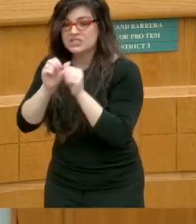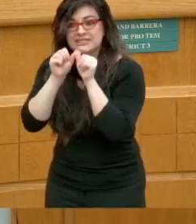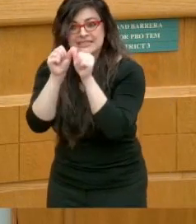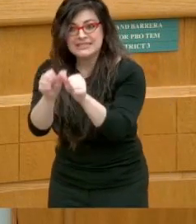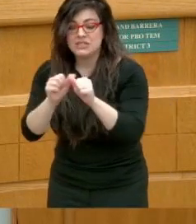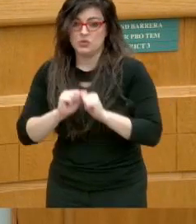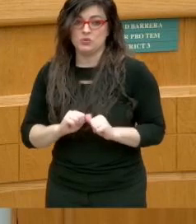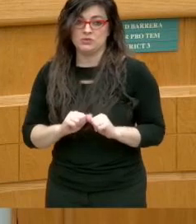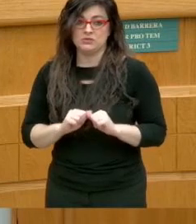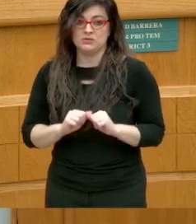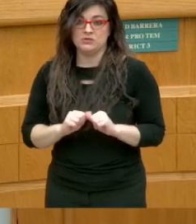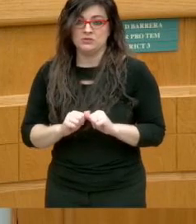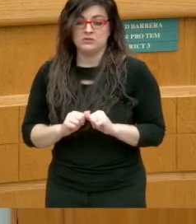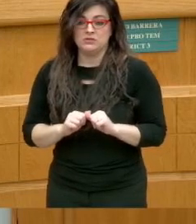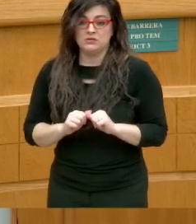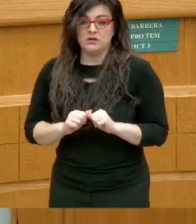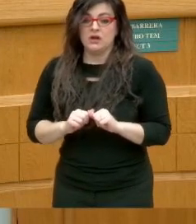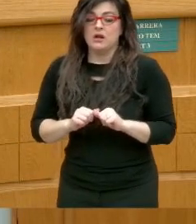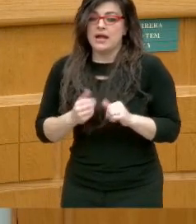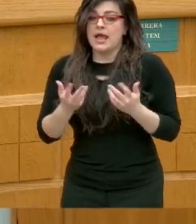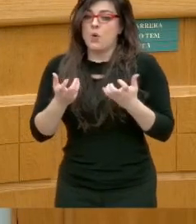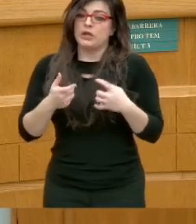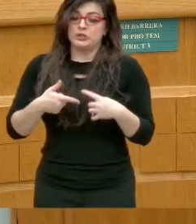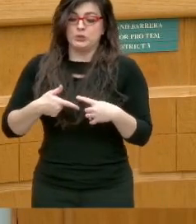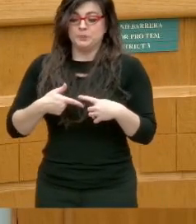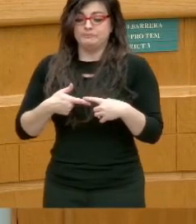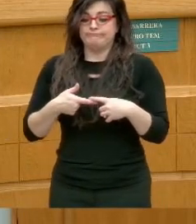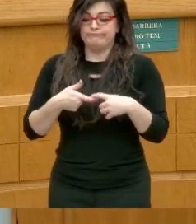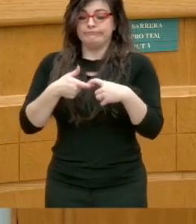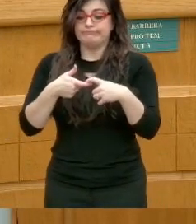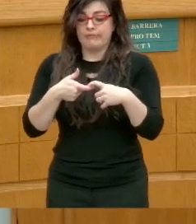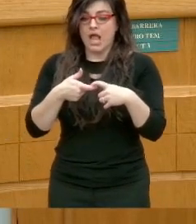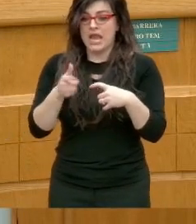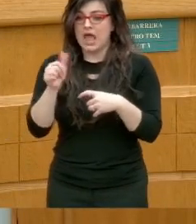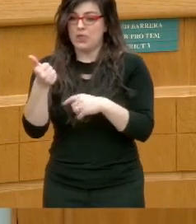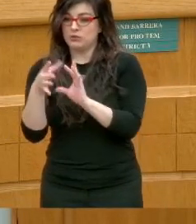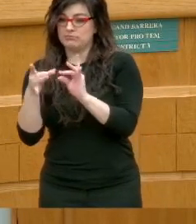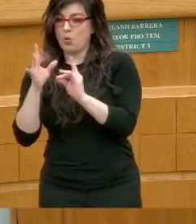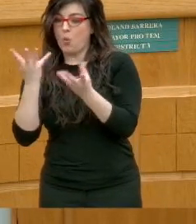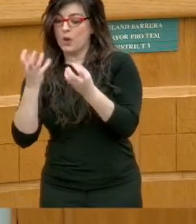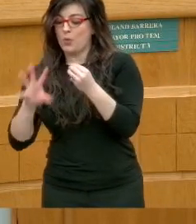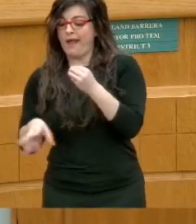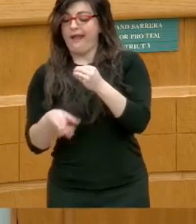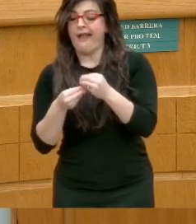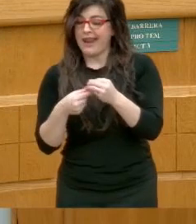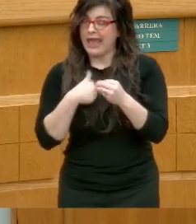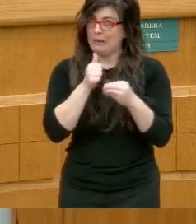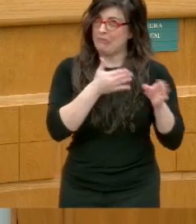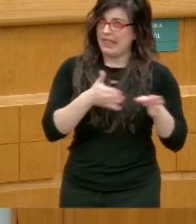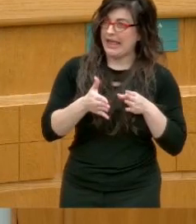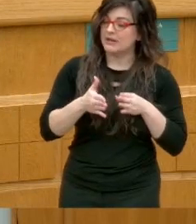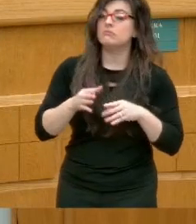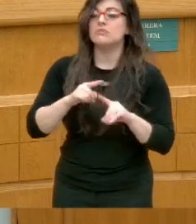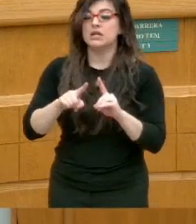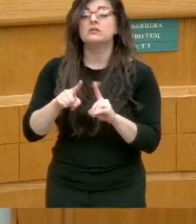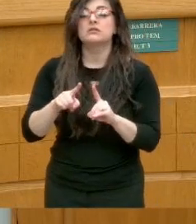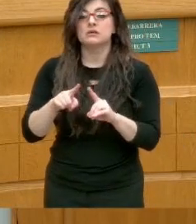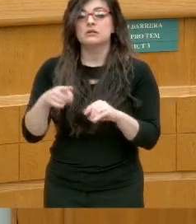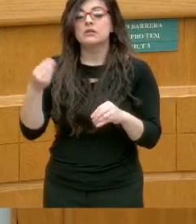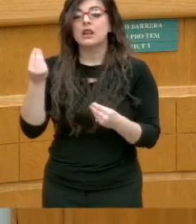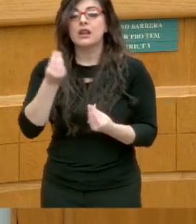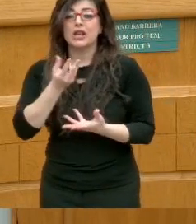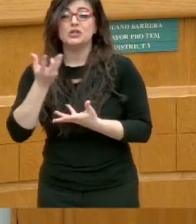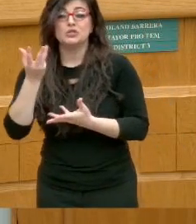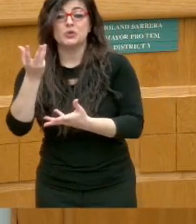here, even though this isn't in the notes, as they say, not anything I've written down, but I want you to know that there's not